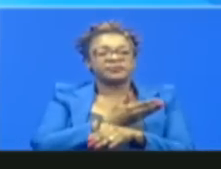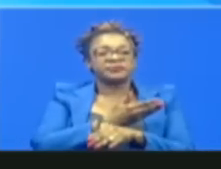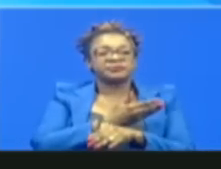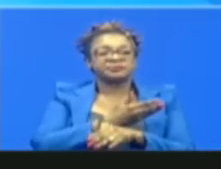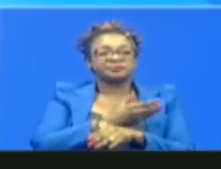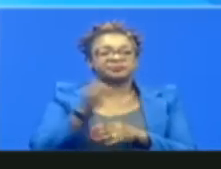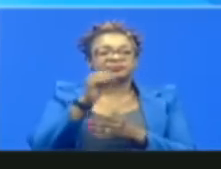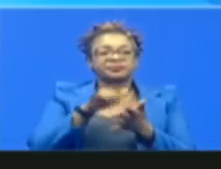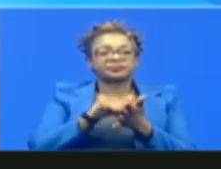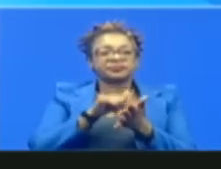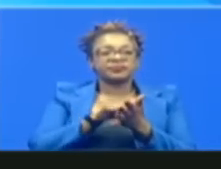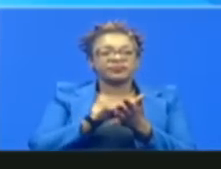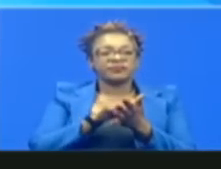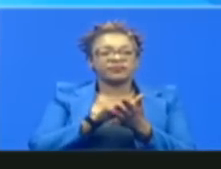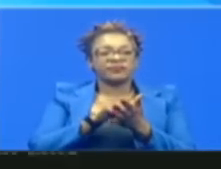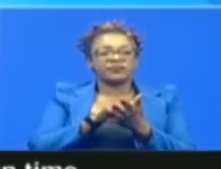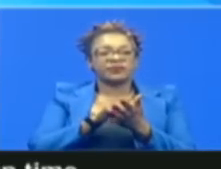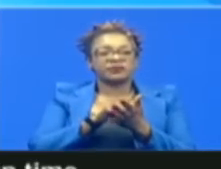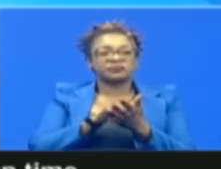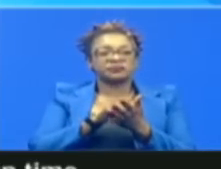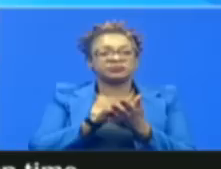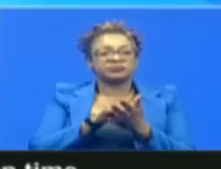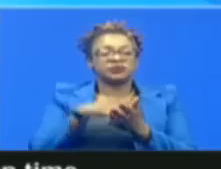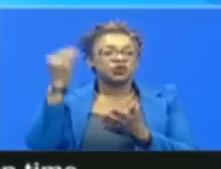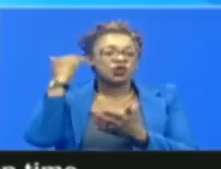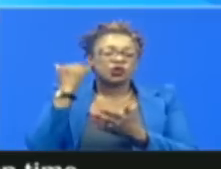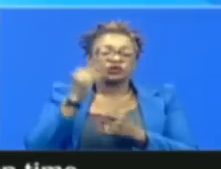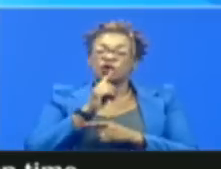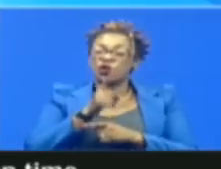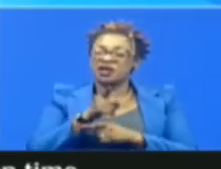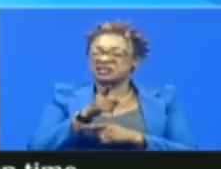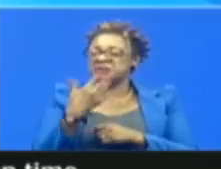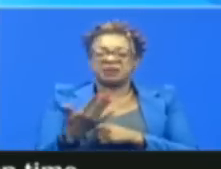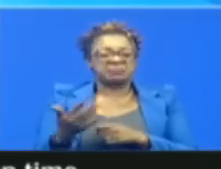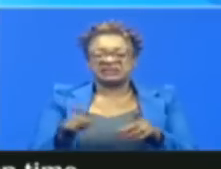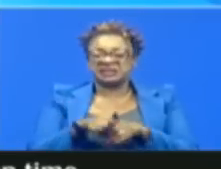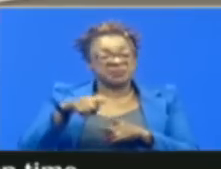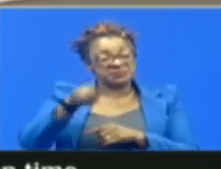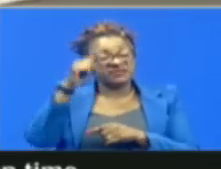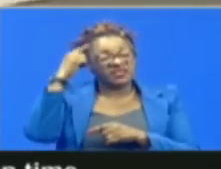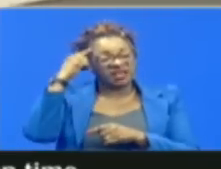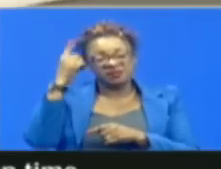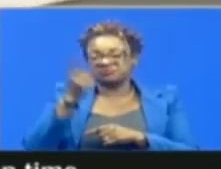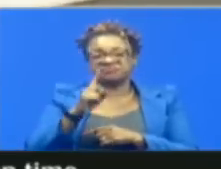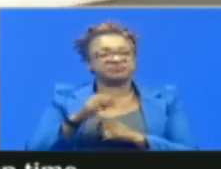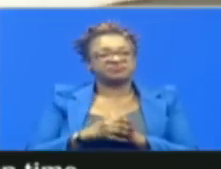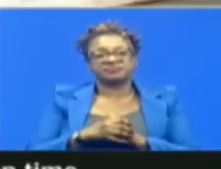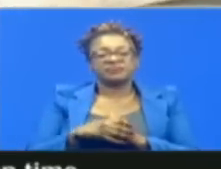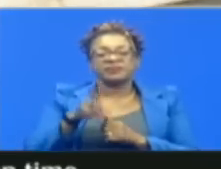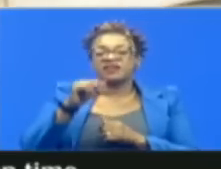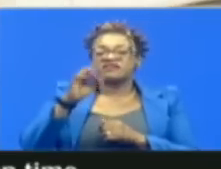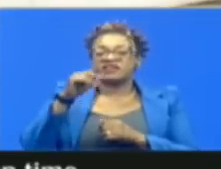so that, you know, they are brought to books, because, you know, court orders are not papers the way they think they are. Vincent Odur, NTV.